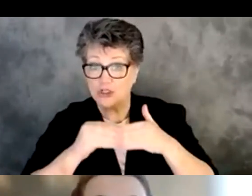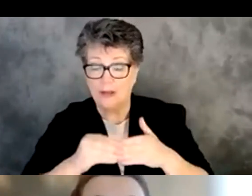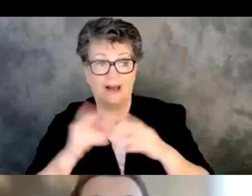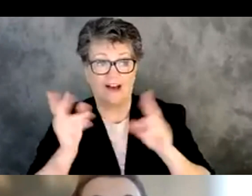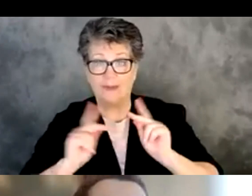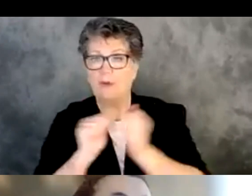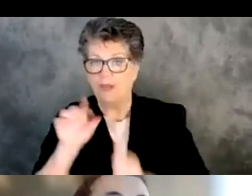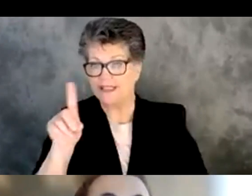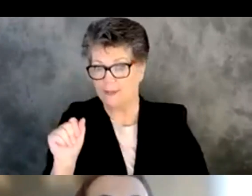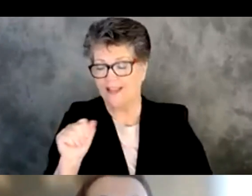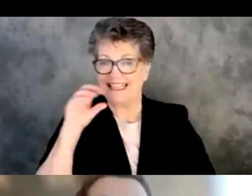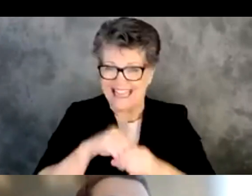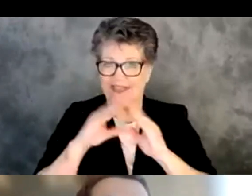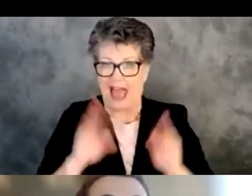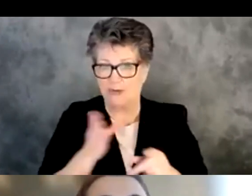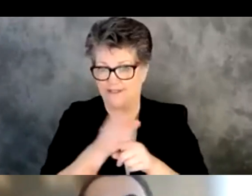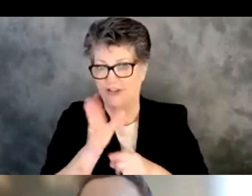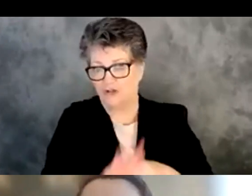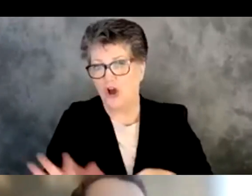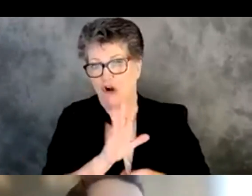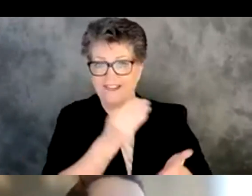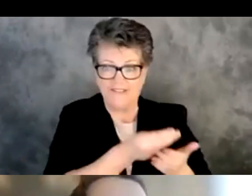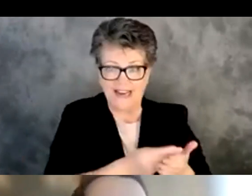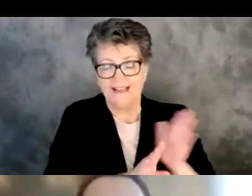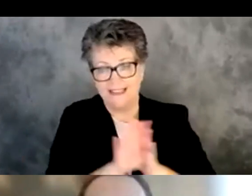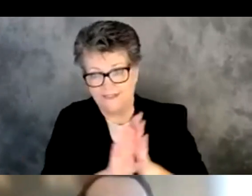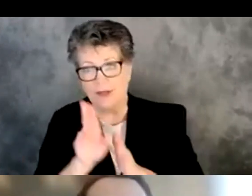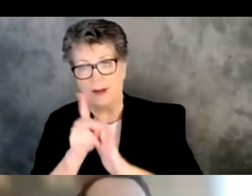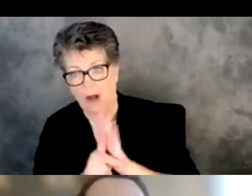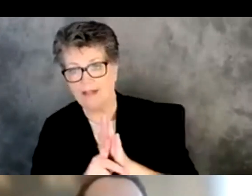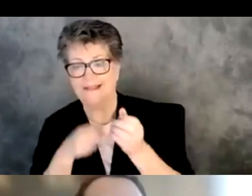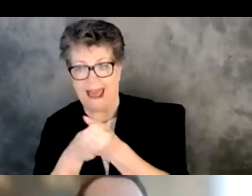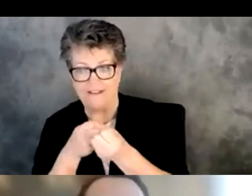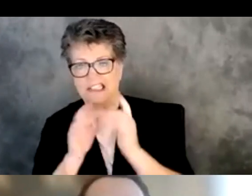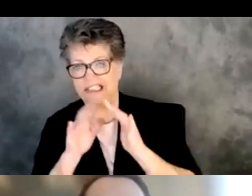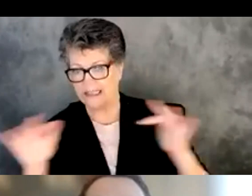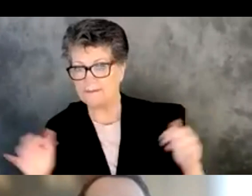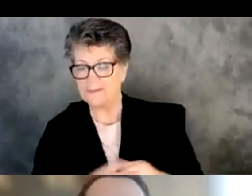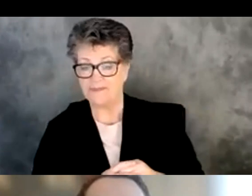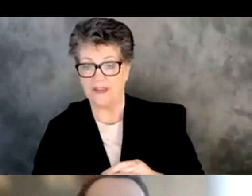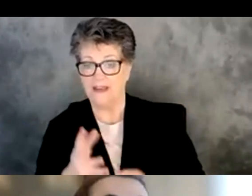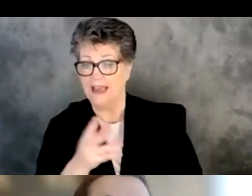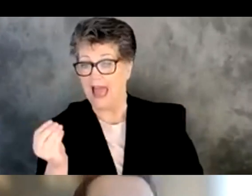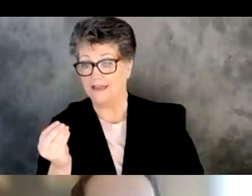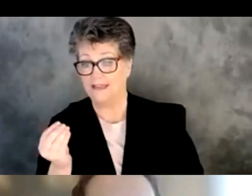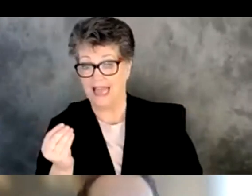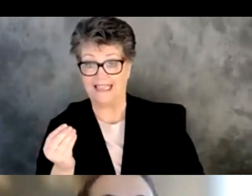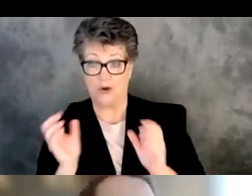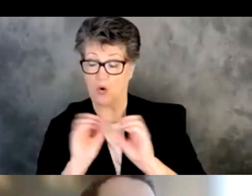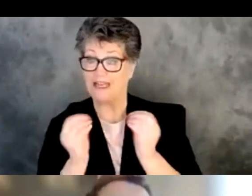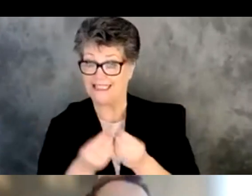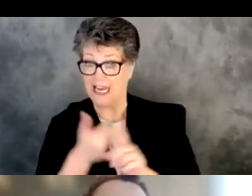with disabilities in the housing field across finance, development, policy, advocacy, and as an organization